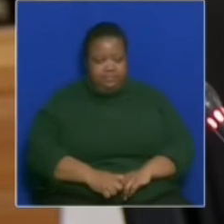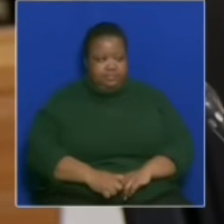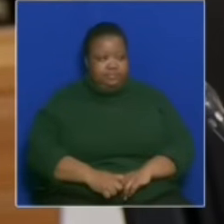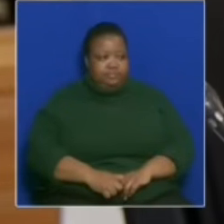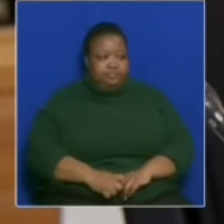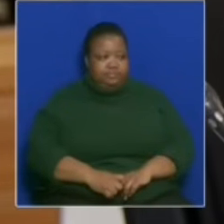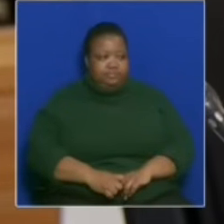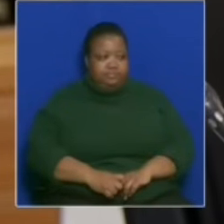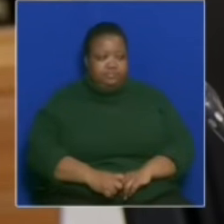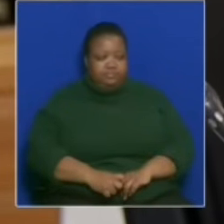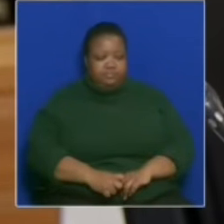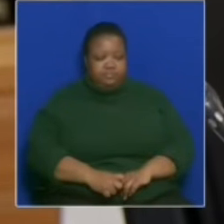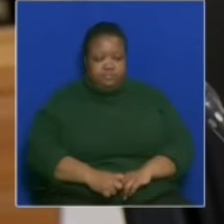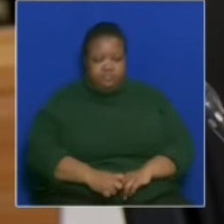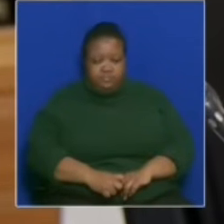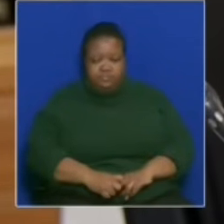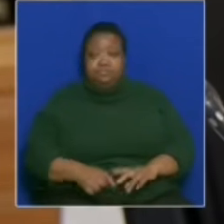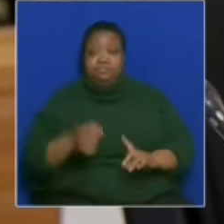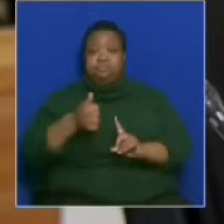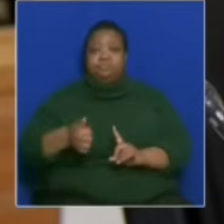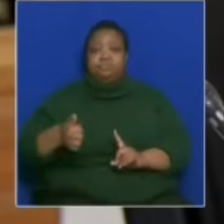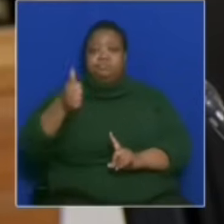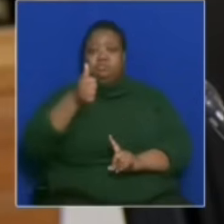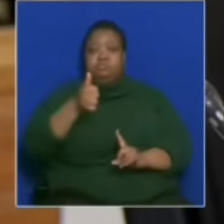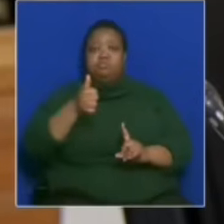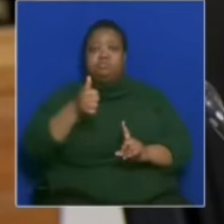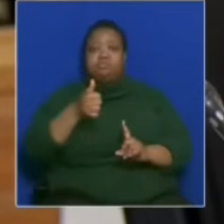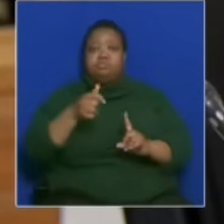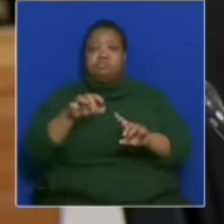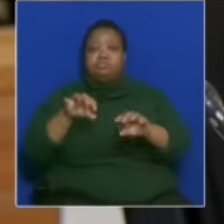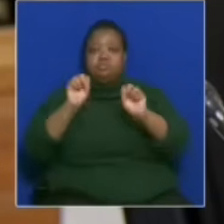Hey, arrange with the general, then you come here, man.